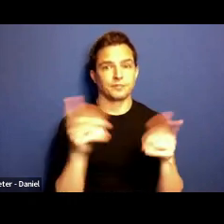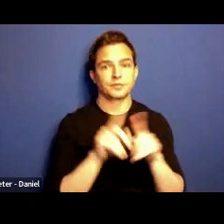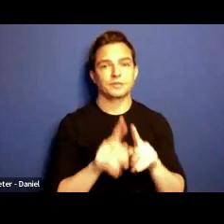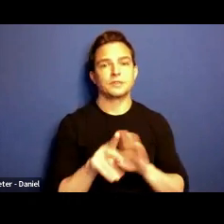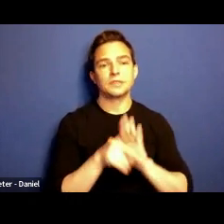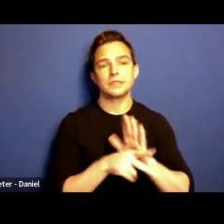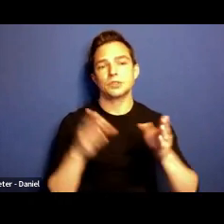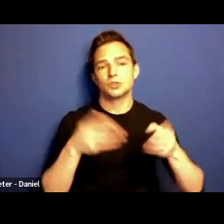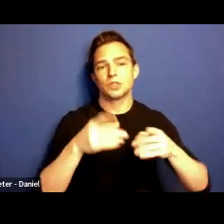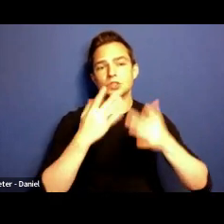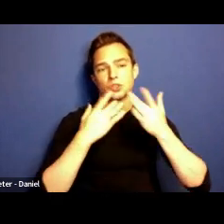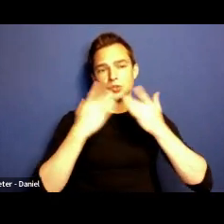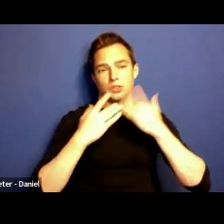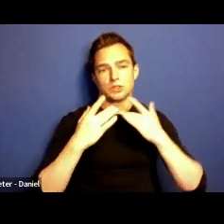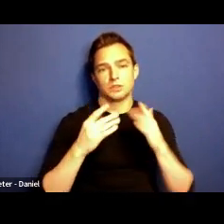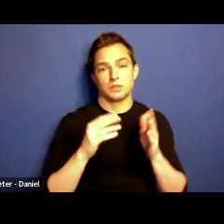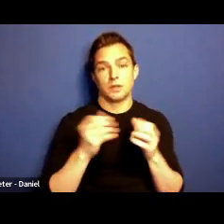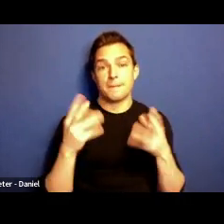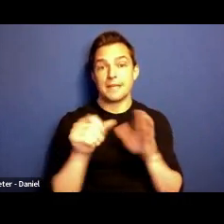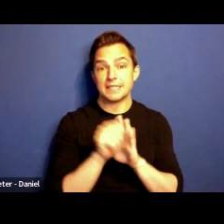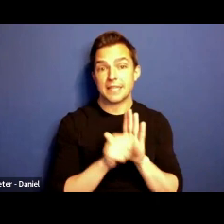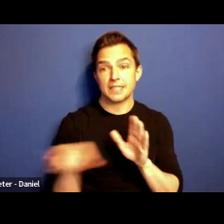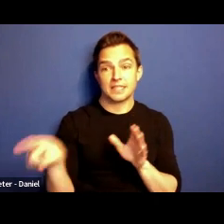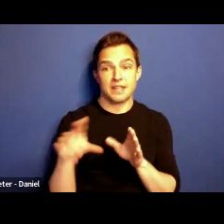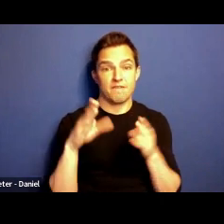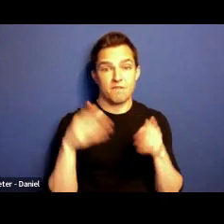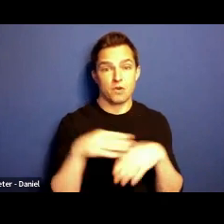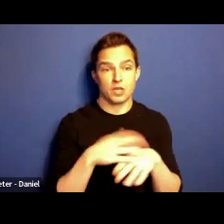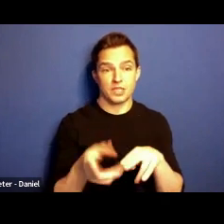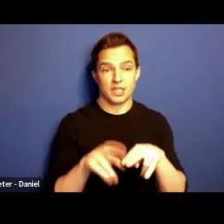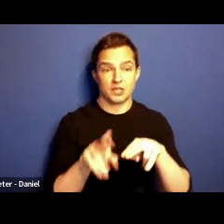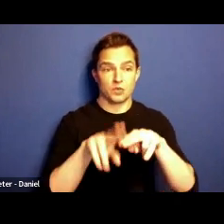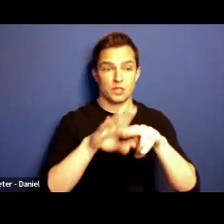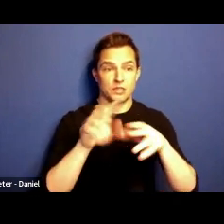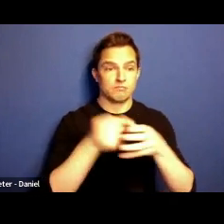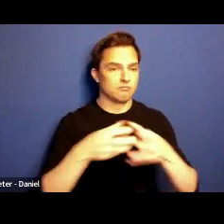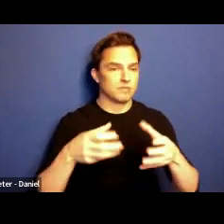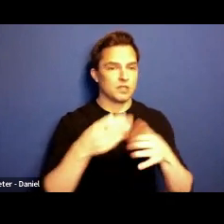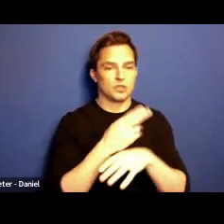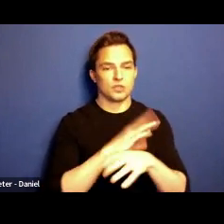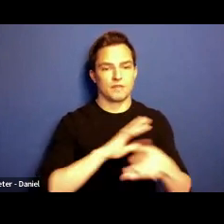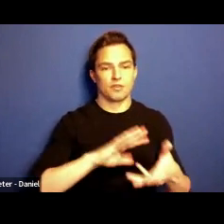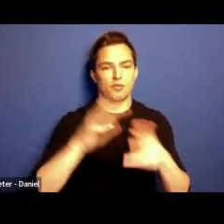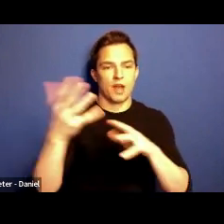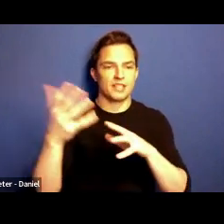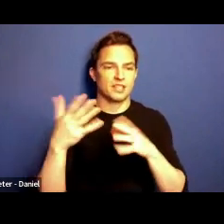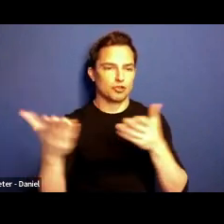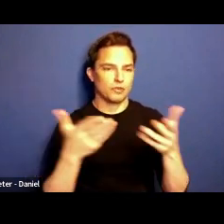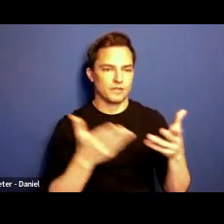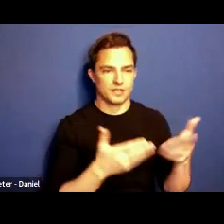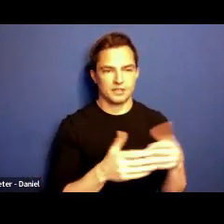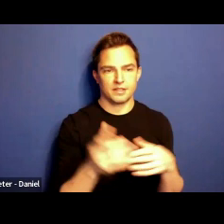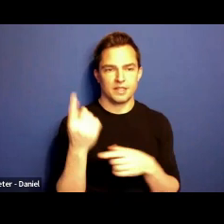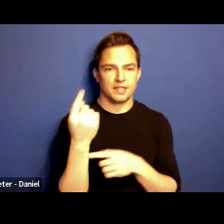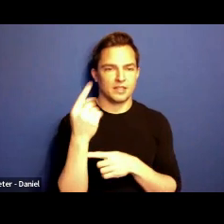shortages. A lot of states are really focusing on expanding the use of crisis services. Last summer, we